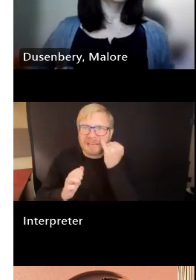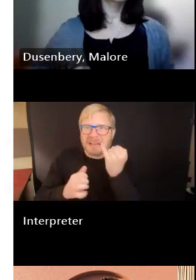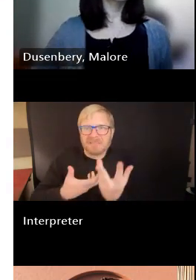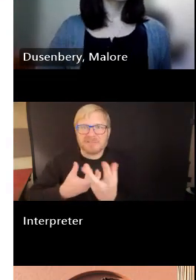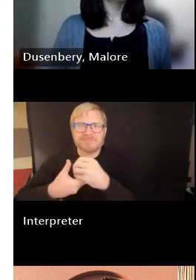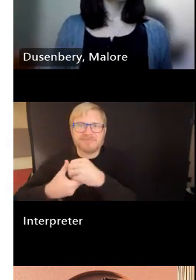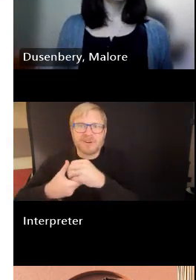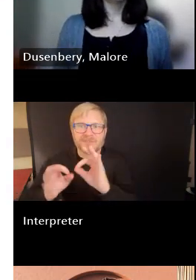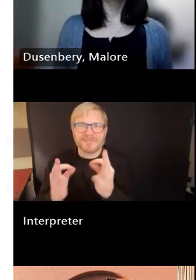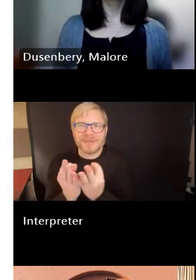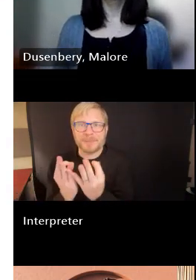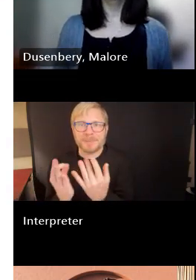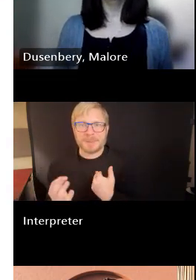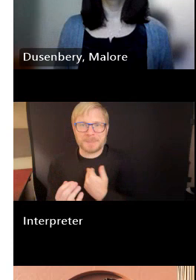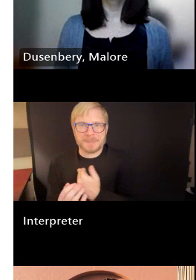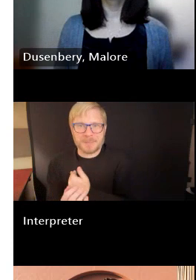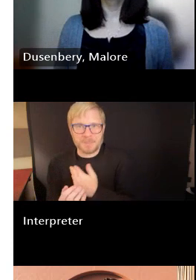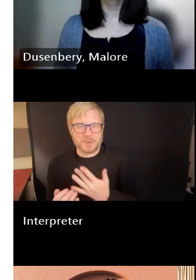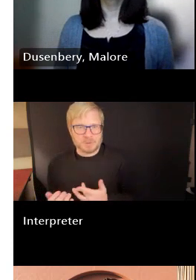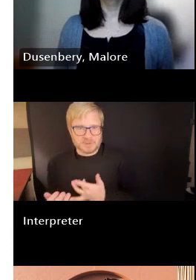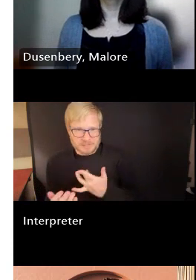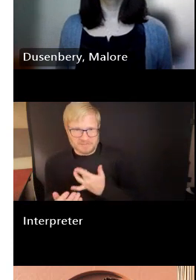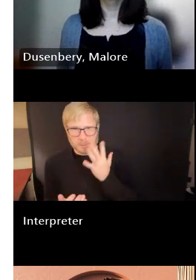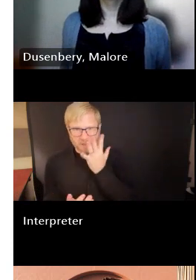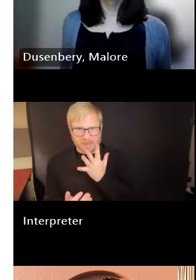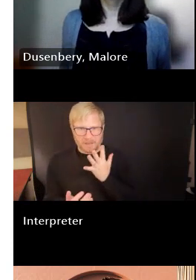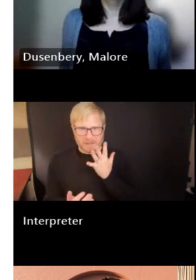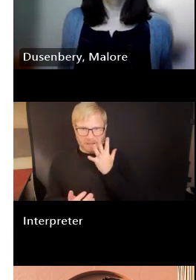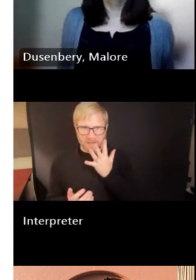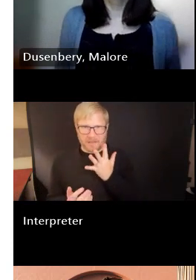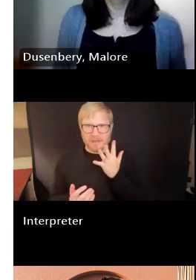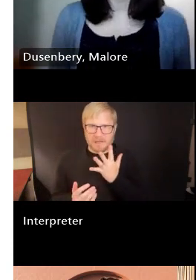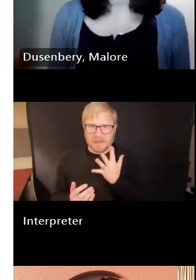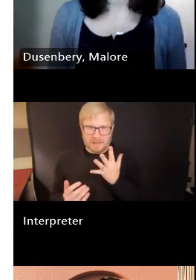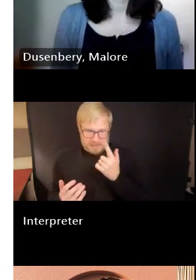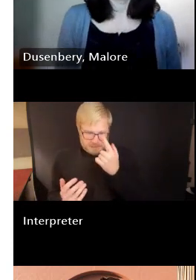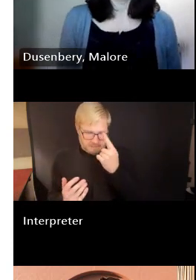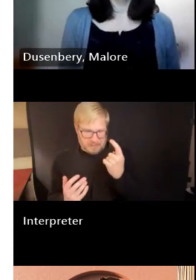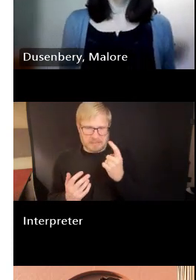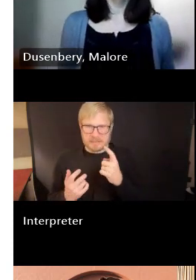that the process, the friend has to,